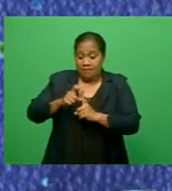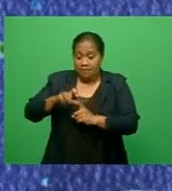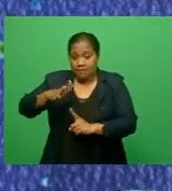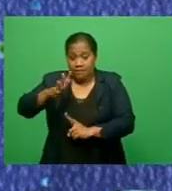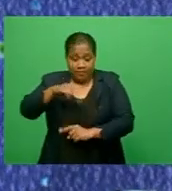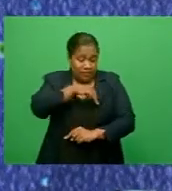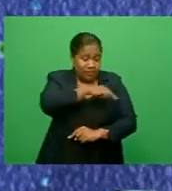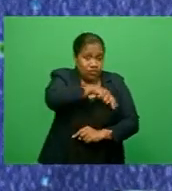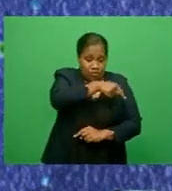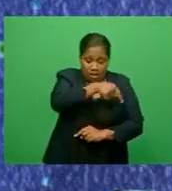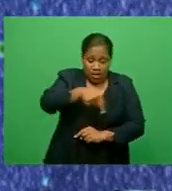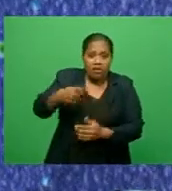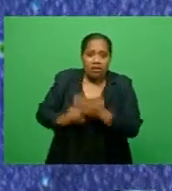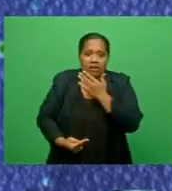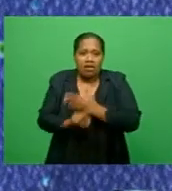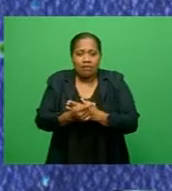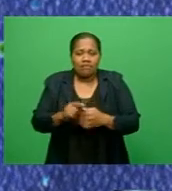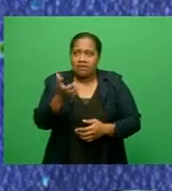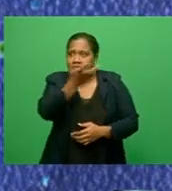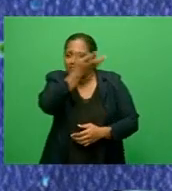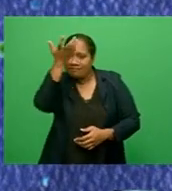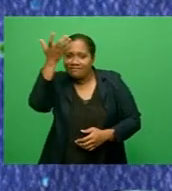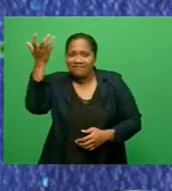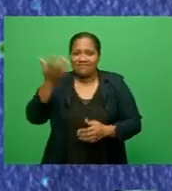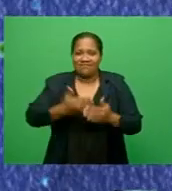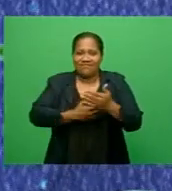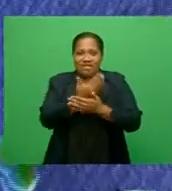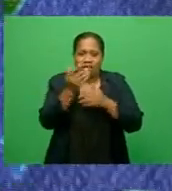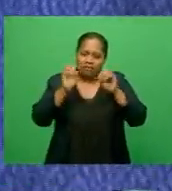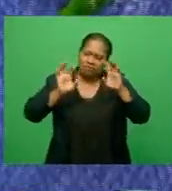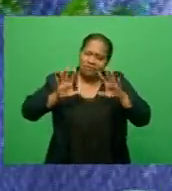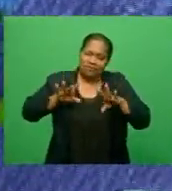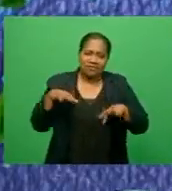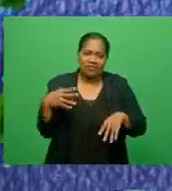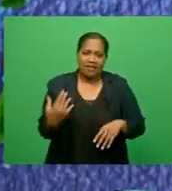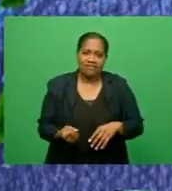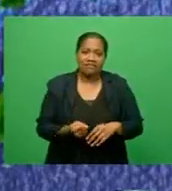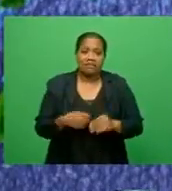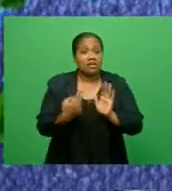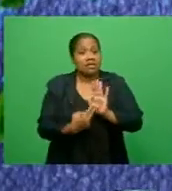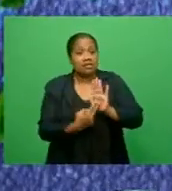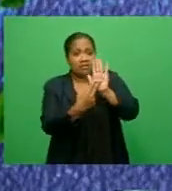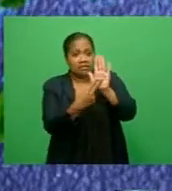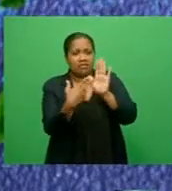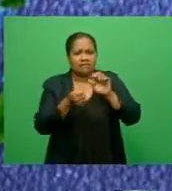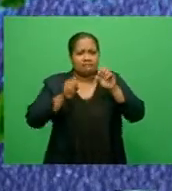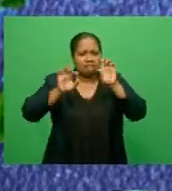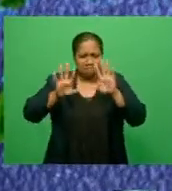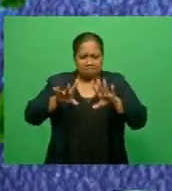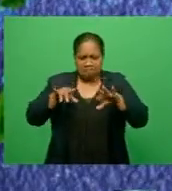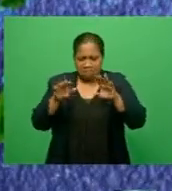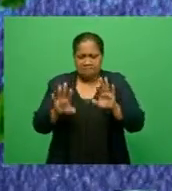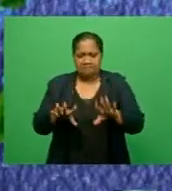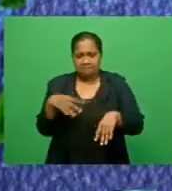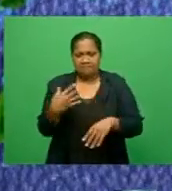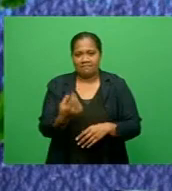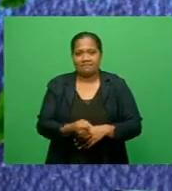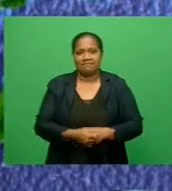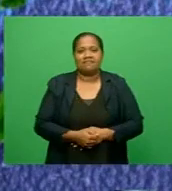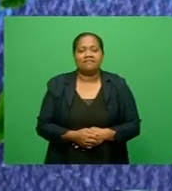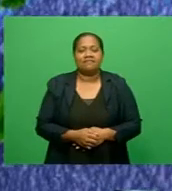Suva, it was a cloudy day with occasional showers. And up north, occasional showers were also